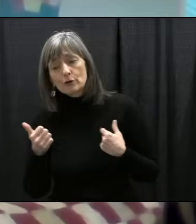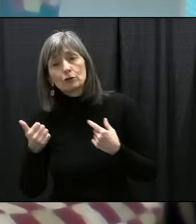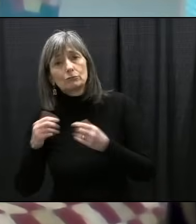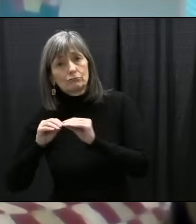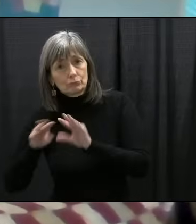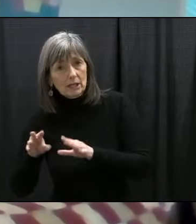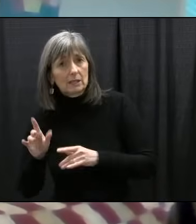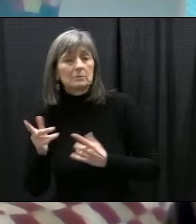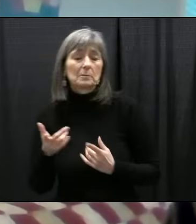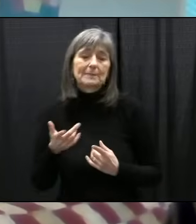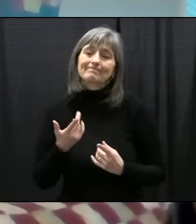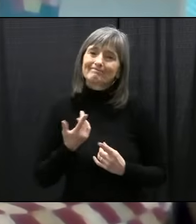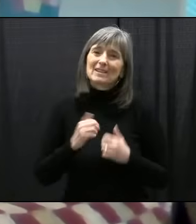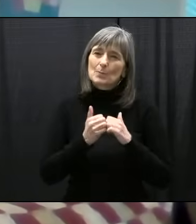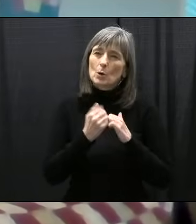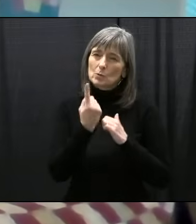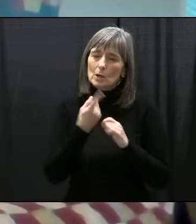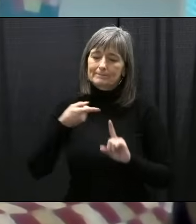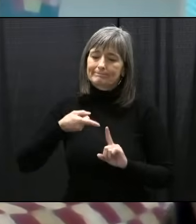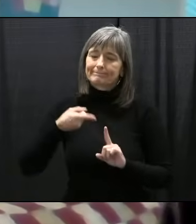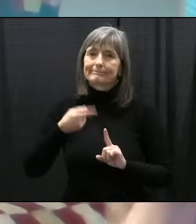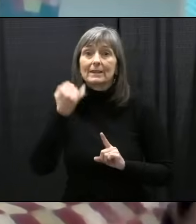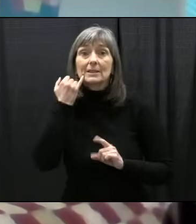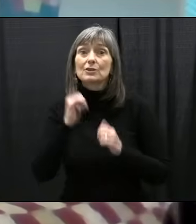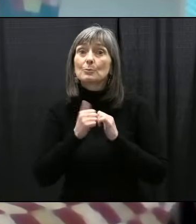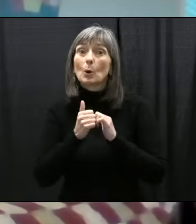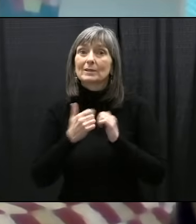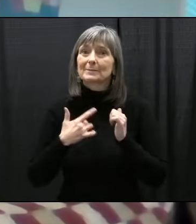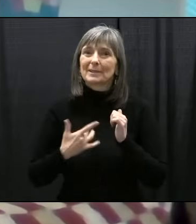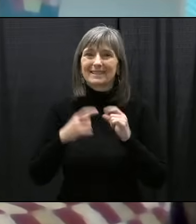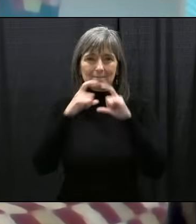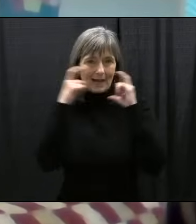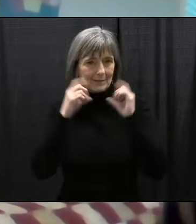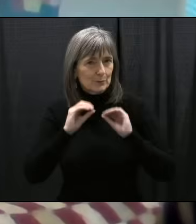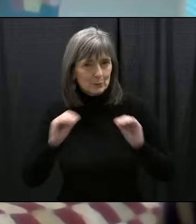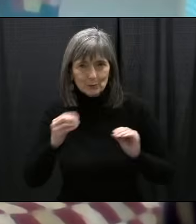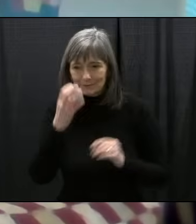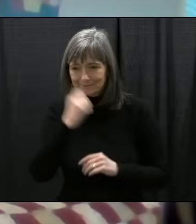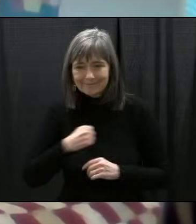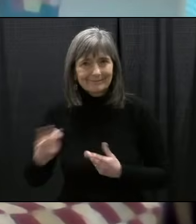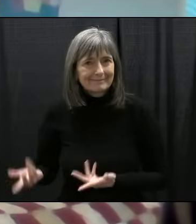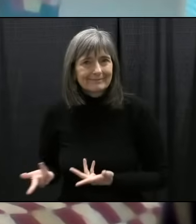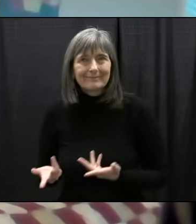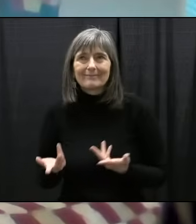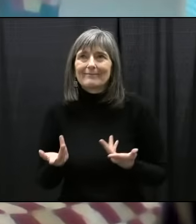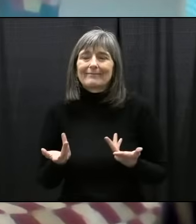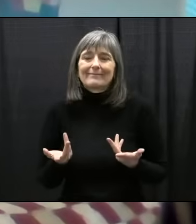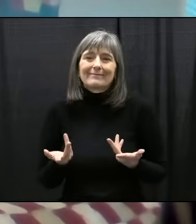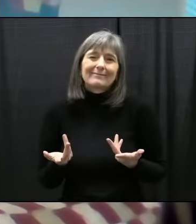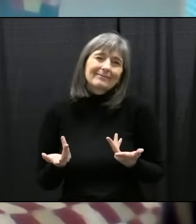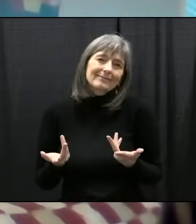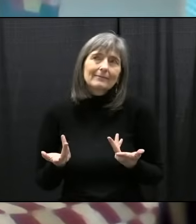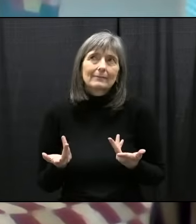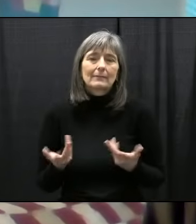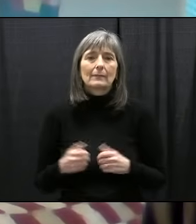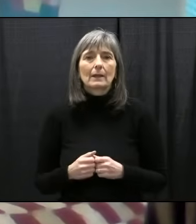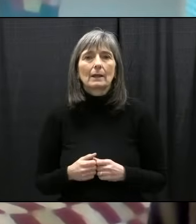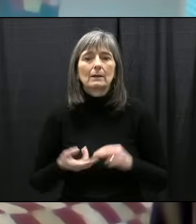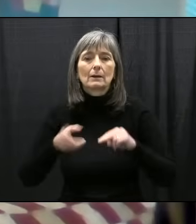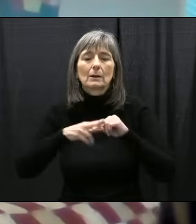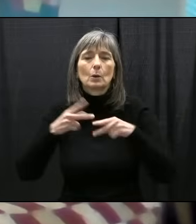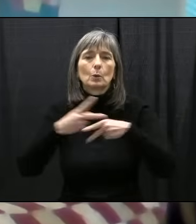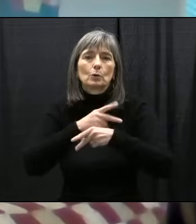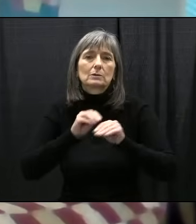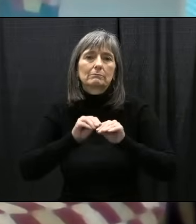But when people are playing sports, they tend not to have masks on, so that increases the